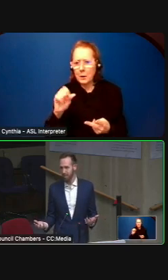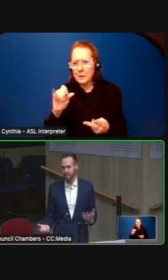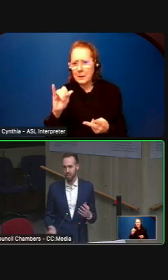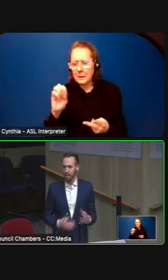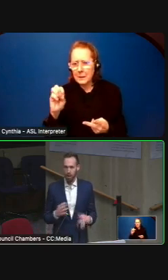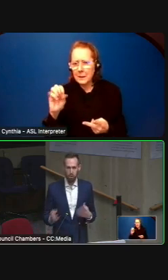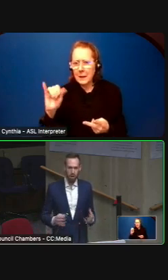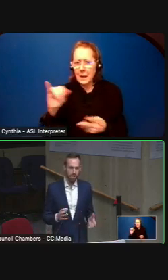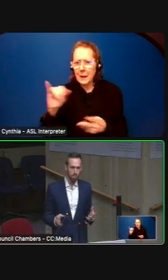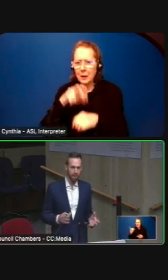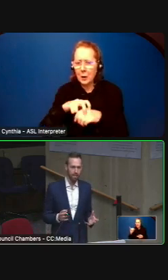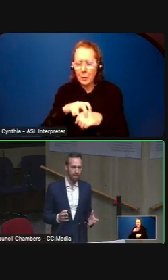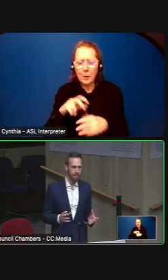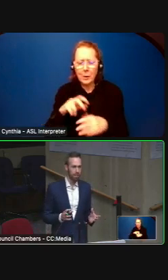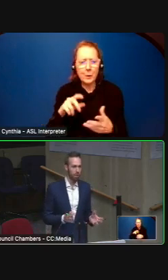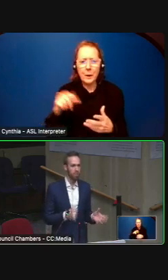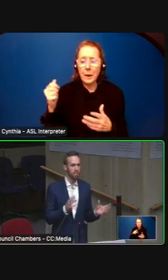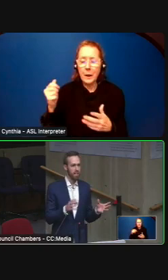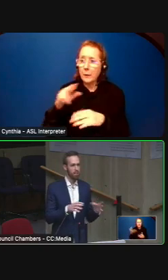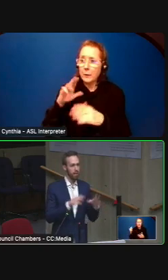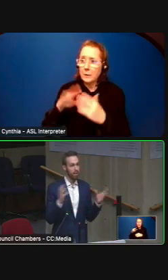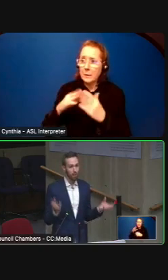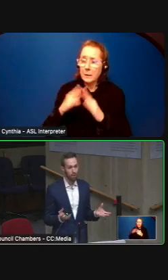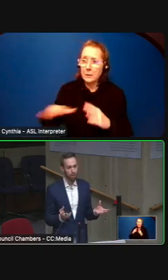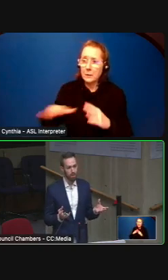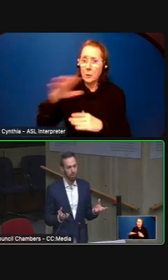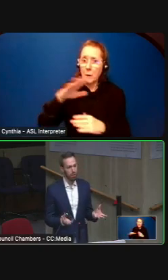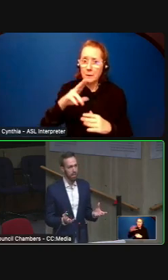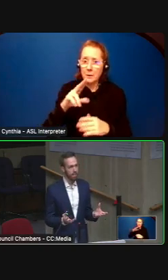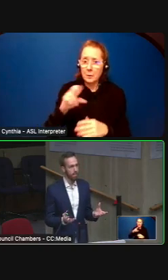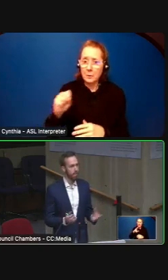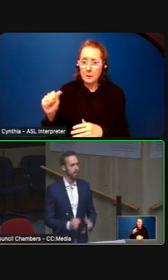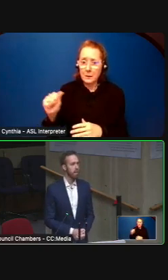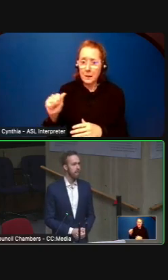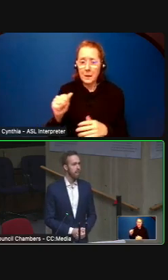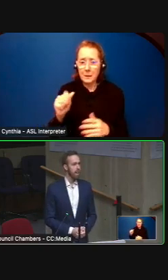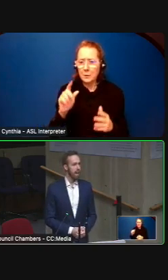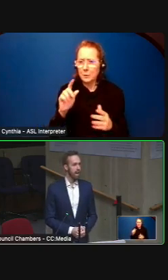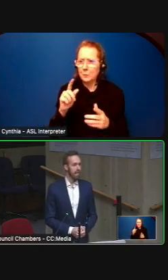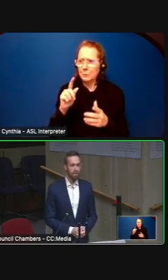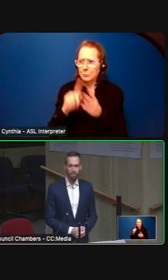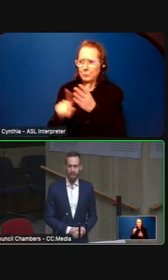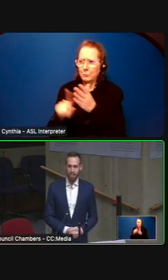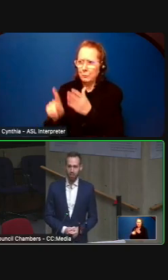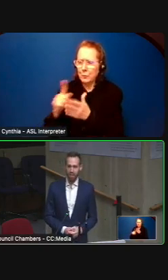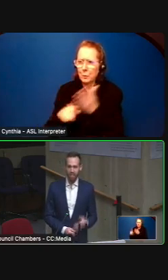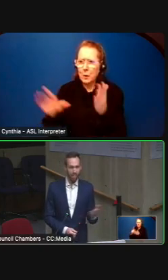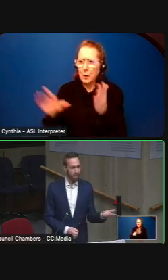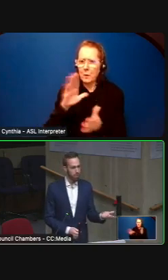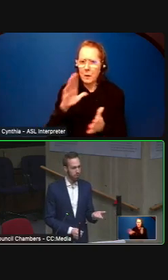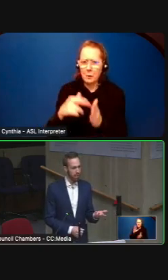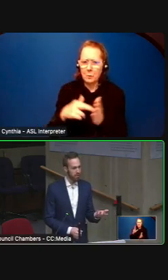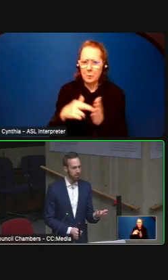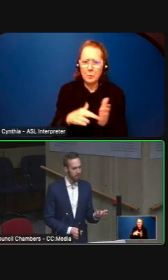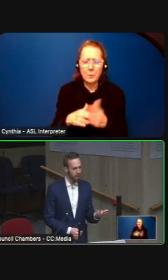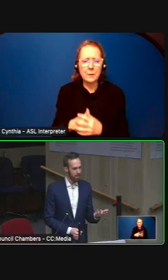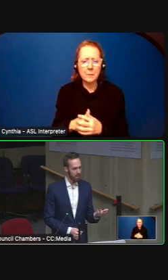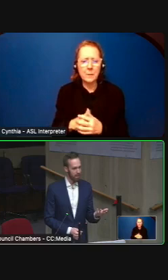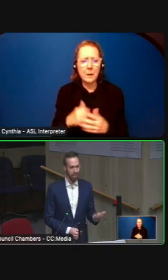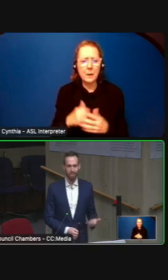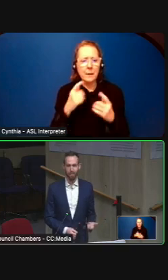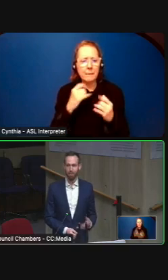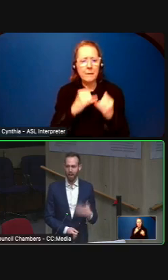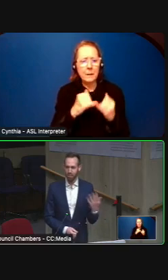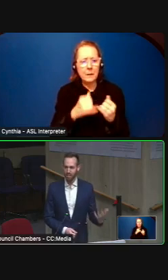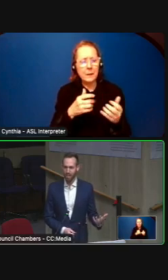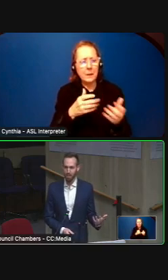mentioned, to see what are these processes and what should Salem try and learn from as we're creating something. And then finally, trying to take on more direction from all of you. As